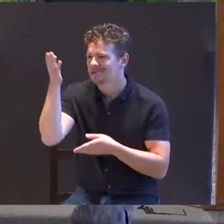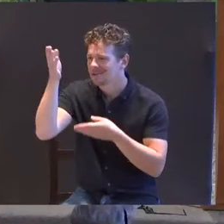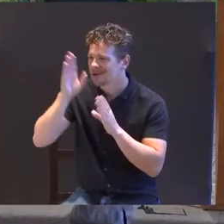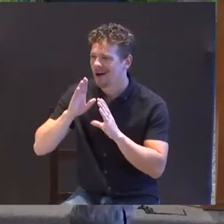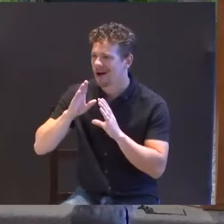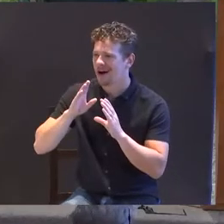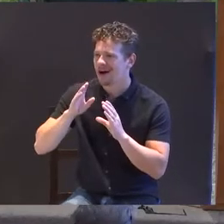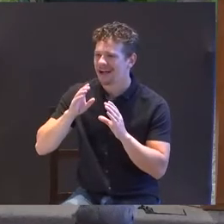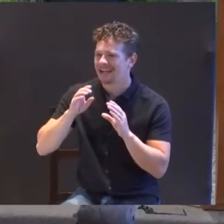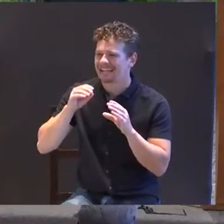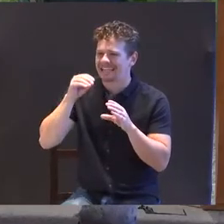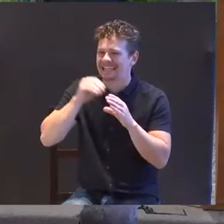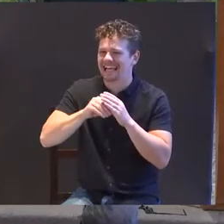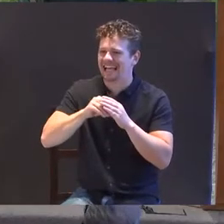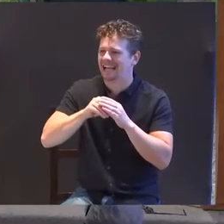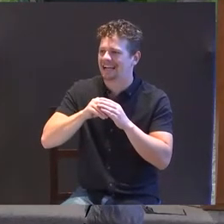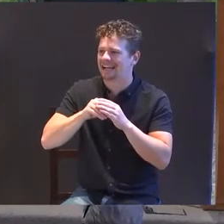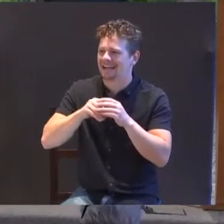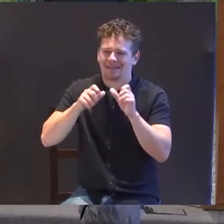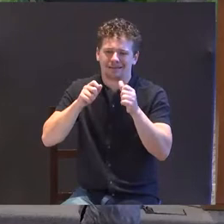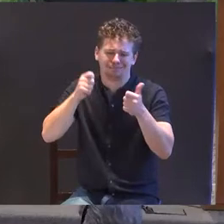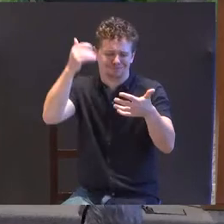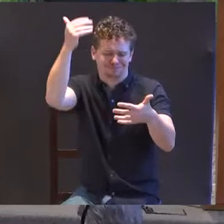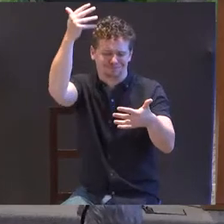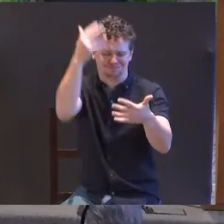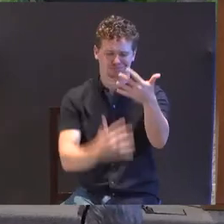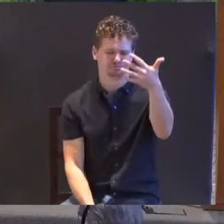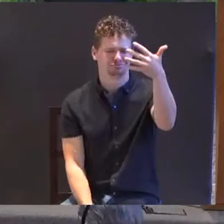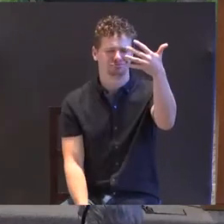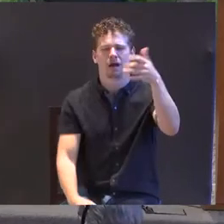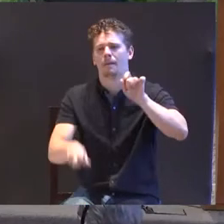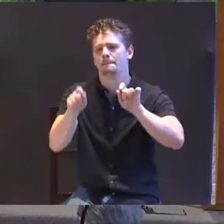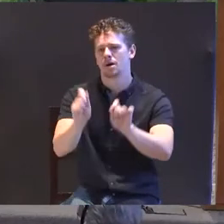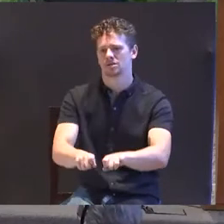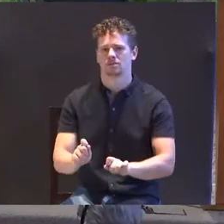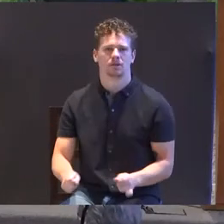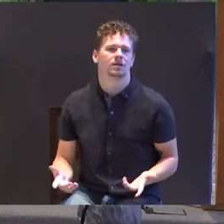is infinite possibilities to be expressed. And